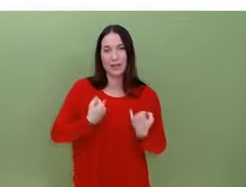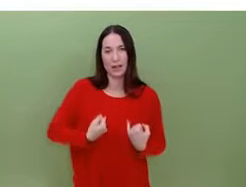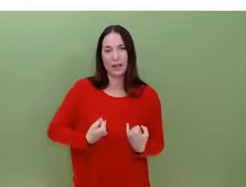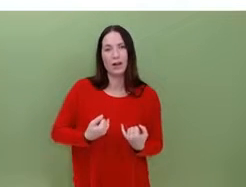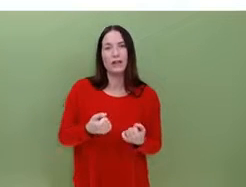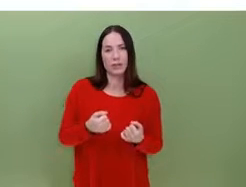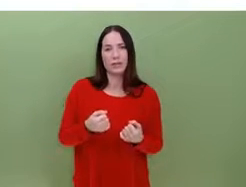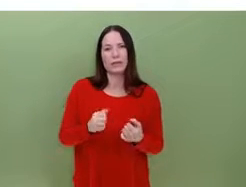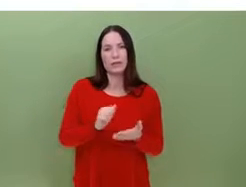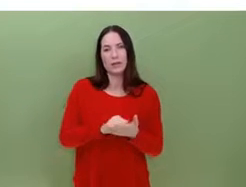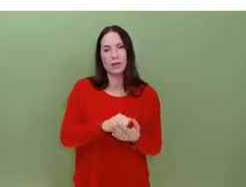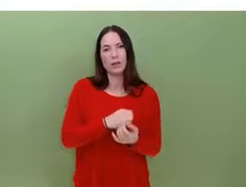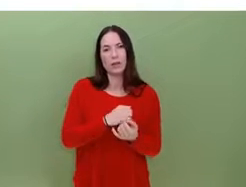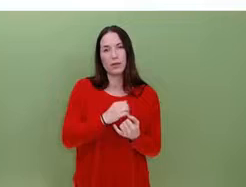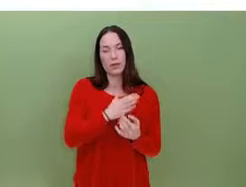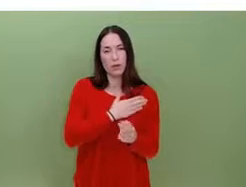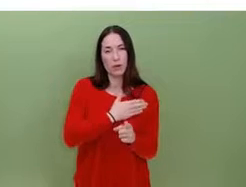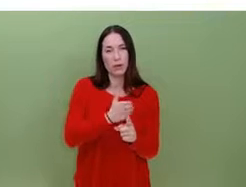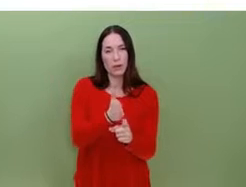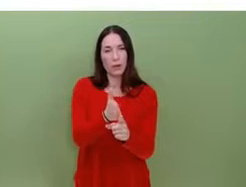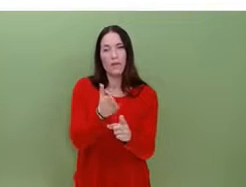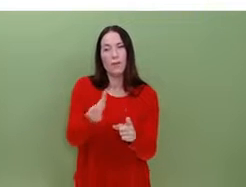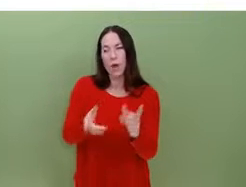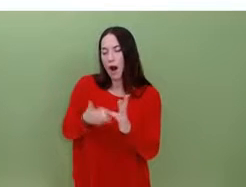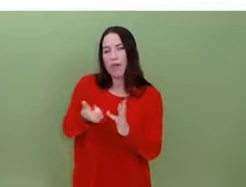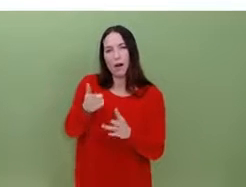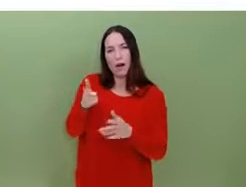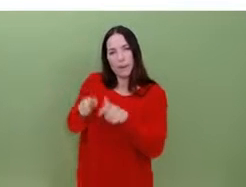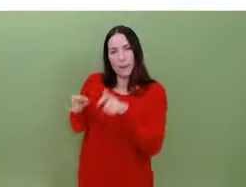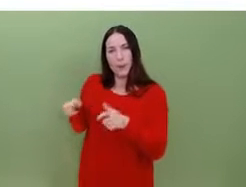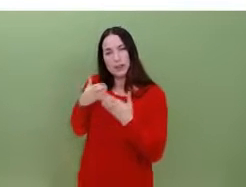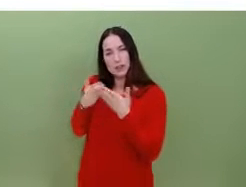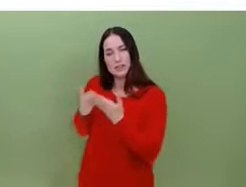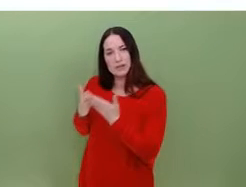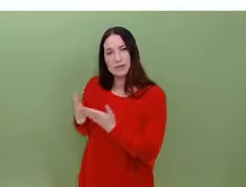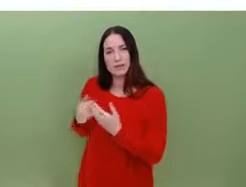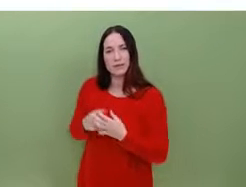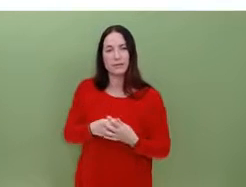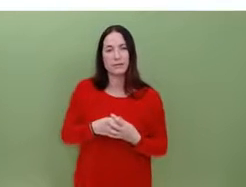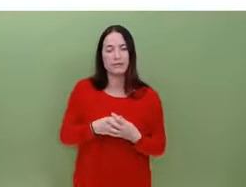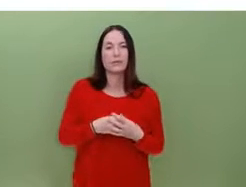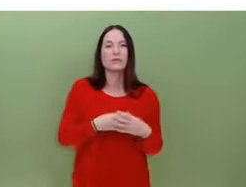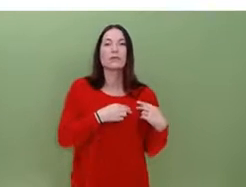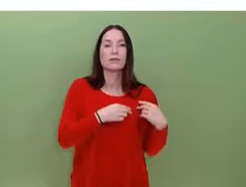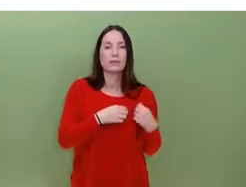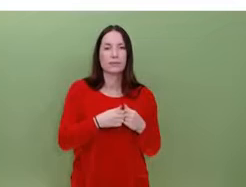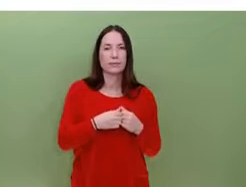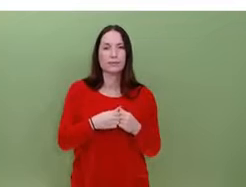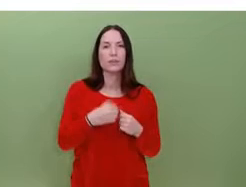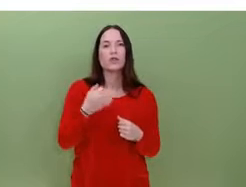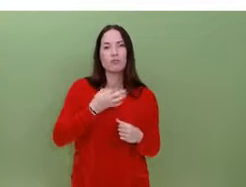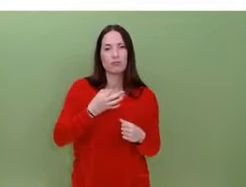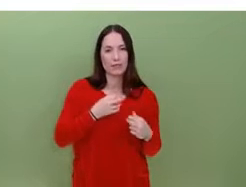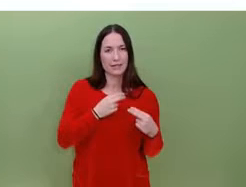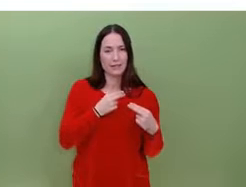than they would be in population studies. More interesting that the traditional risk factors may not provide